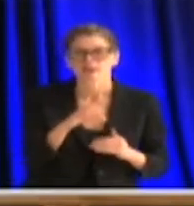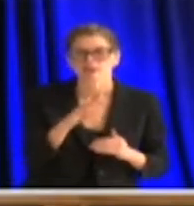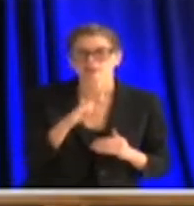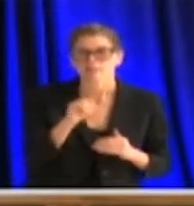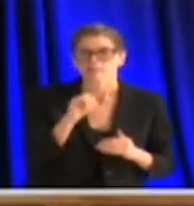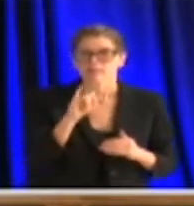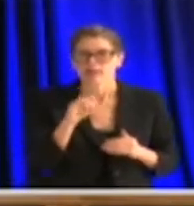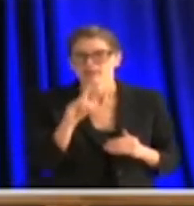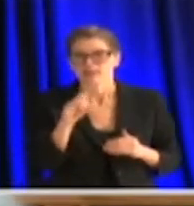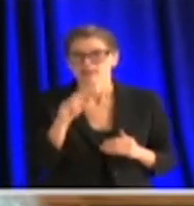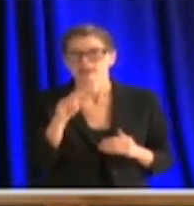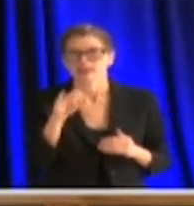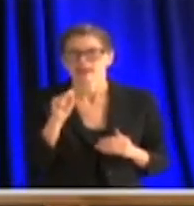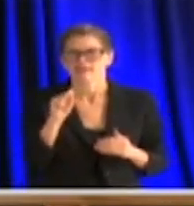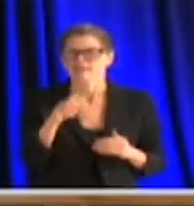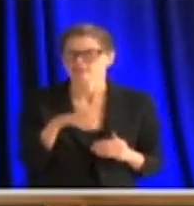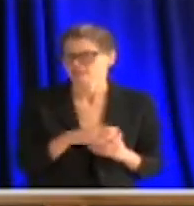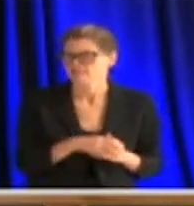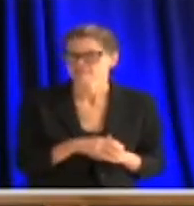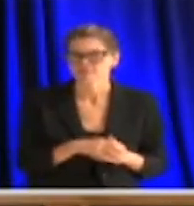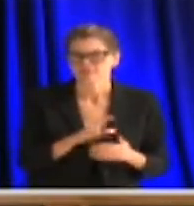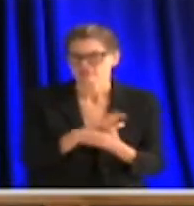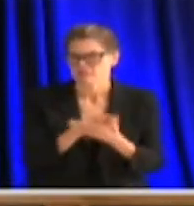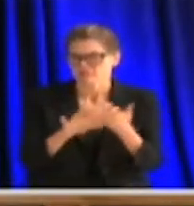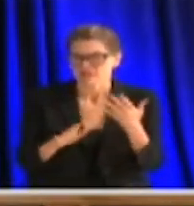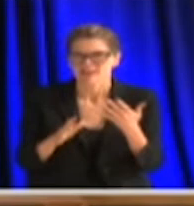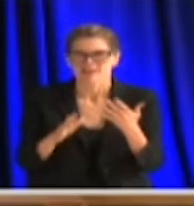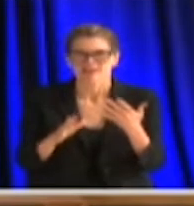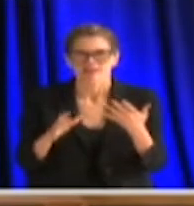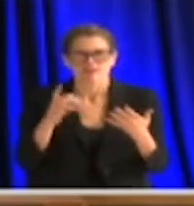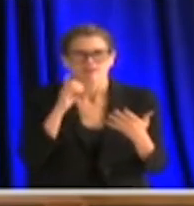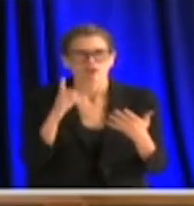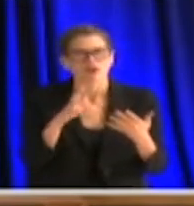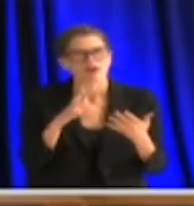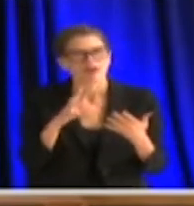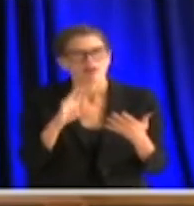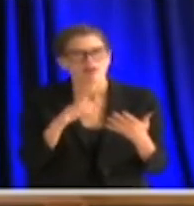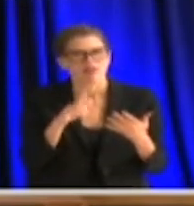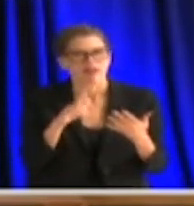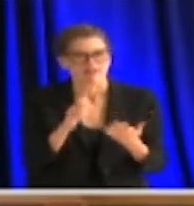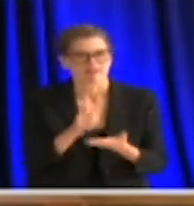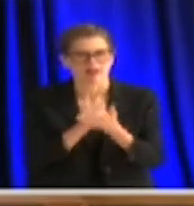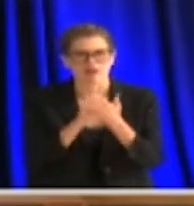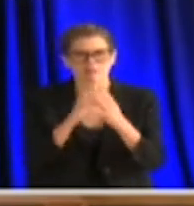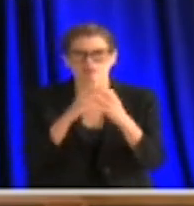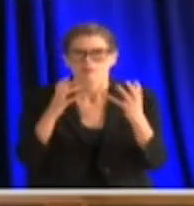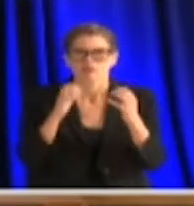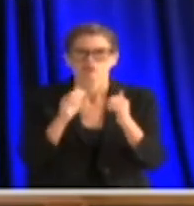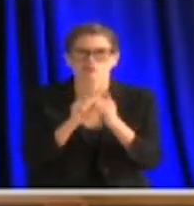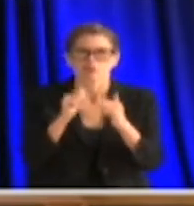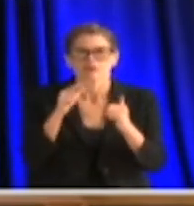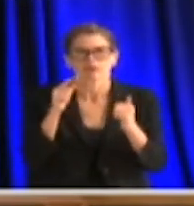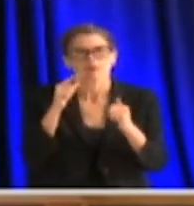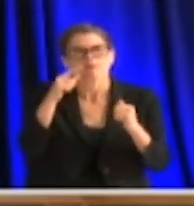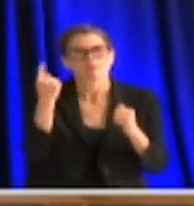and the DeKalb Human Services for assisting us with the DeKalb County Congressional Black Caucus